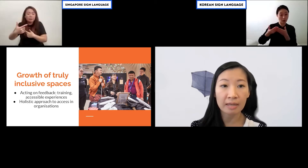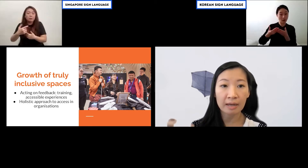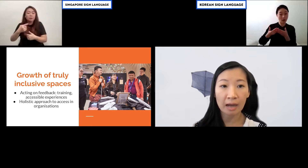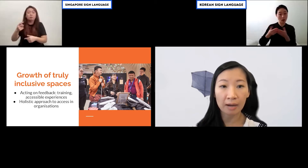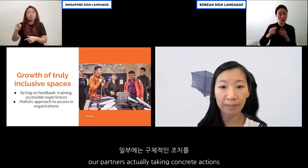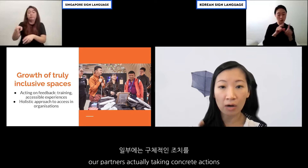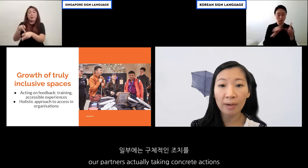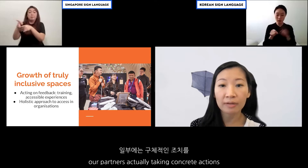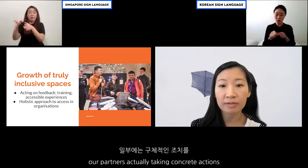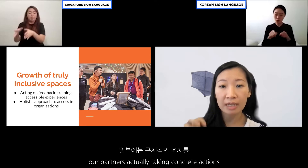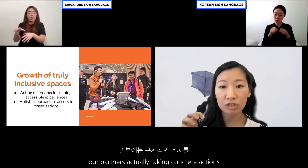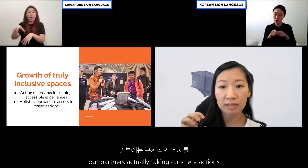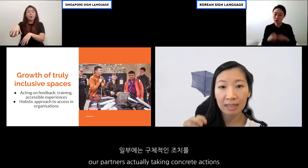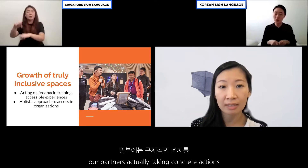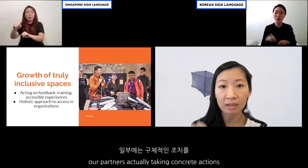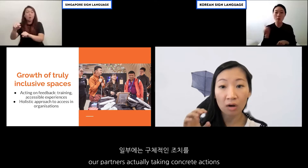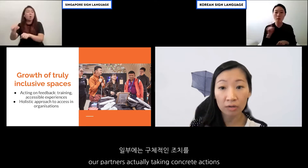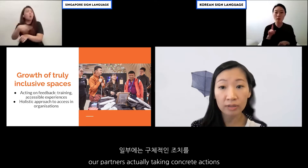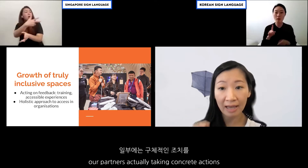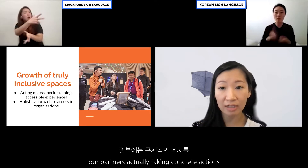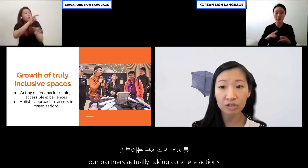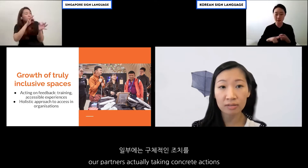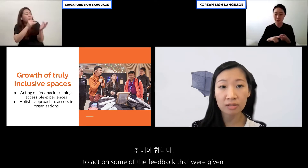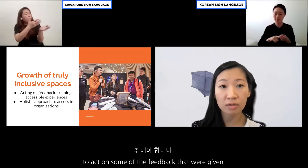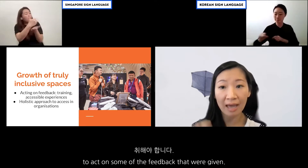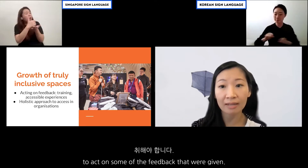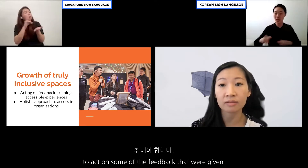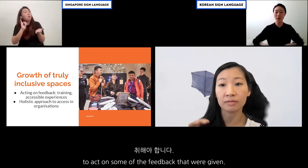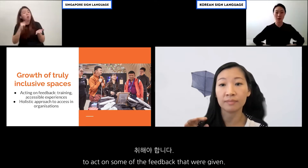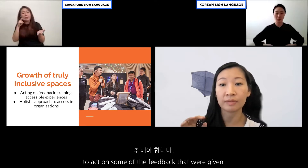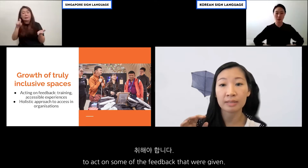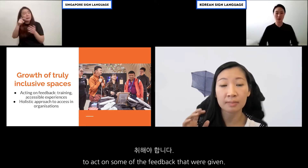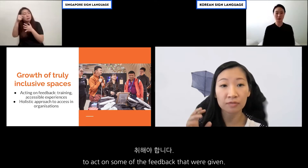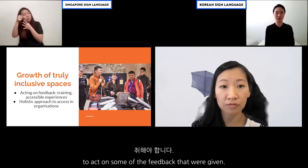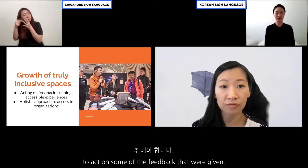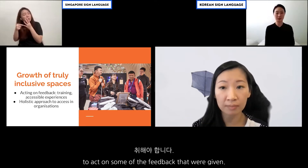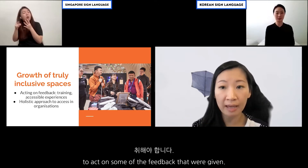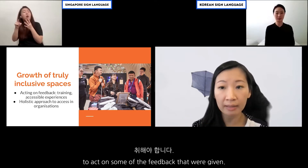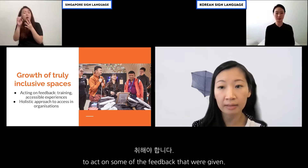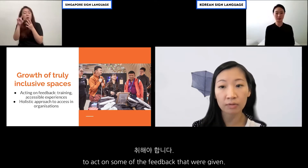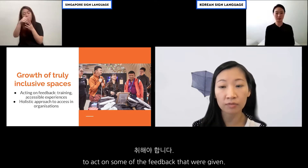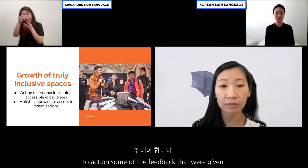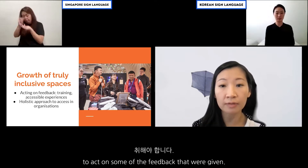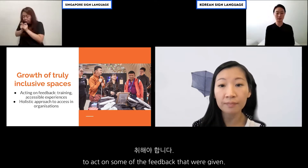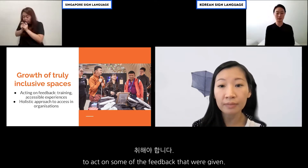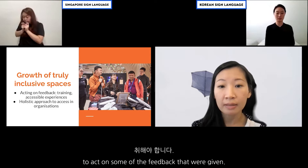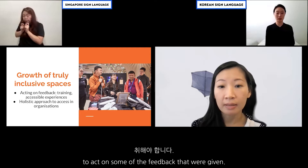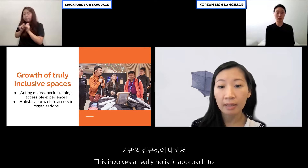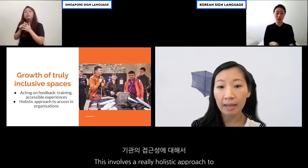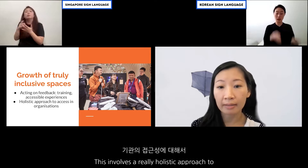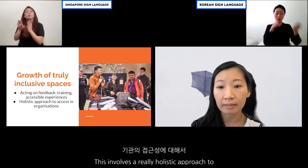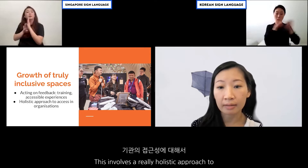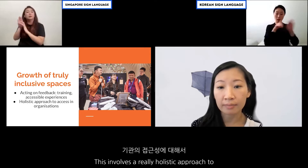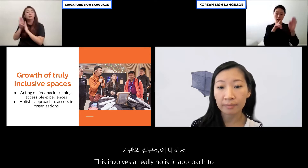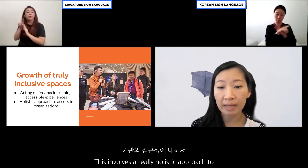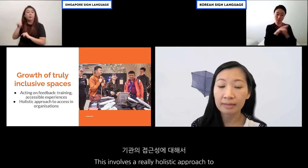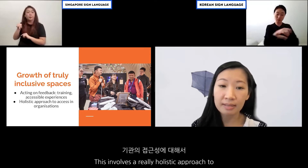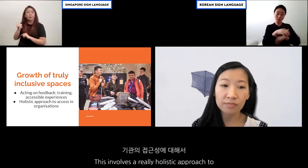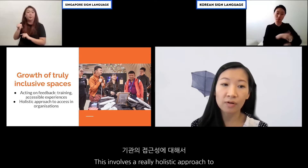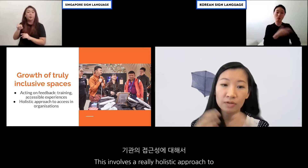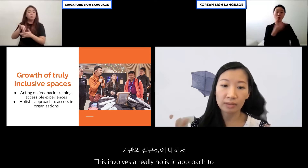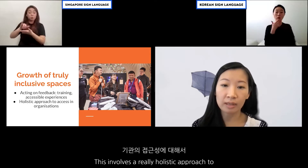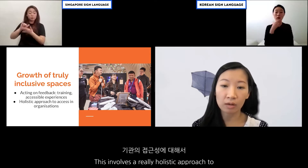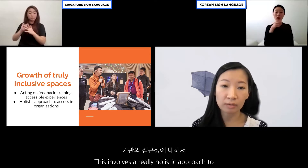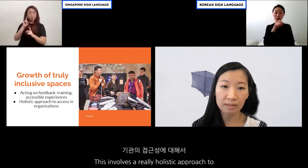is our partners actually taking concrete actions to act on some of the feedback that we've given. And